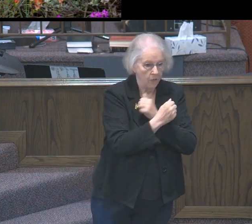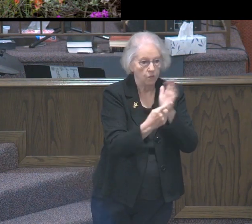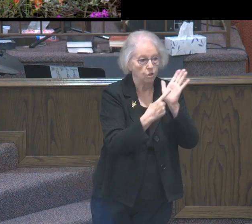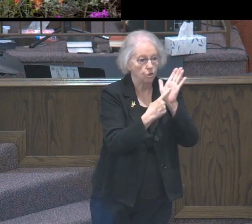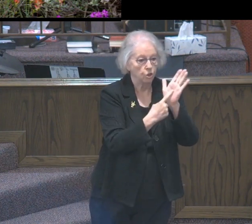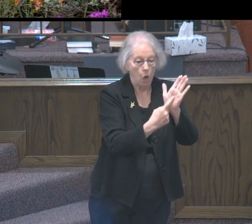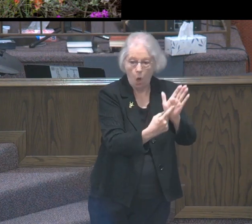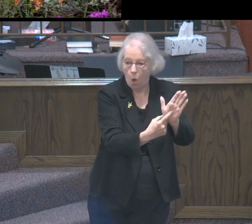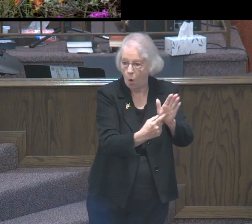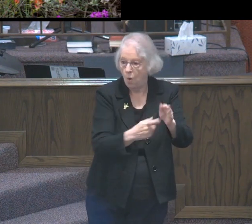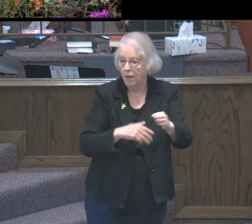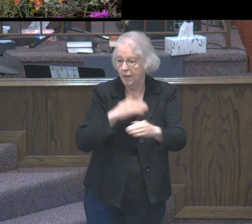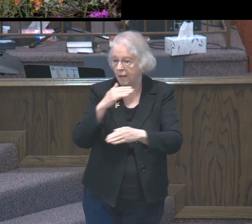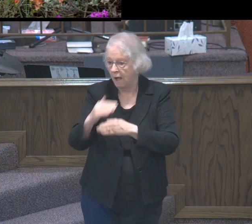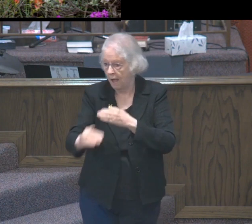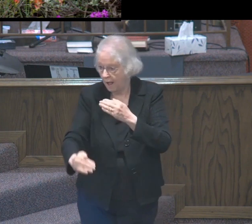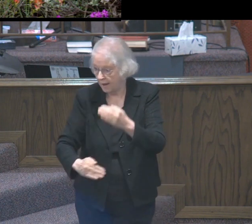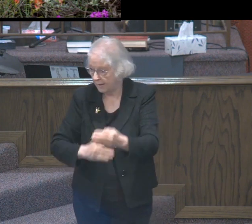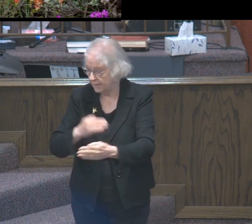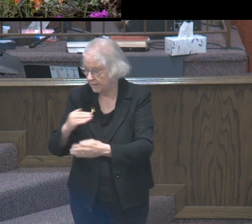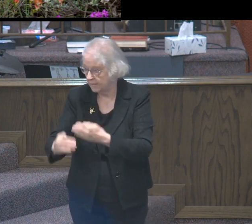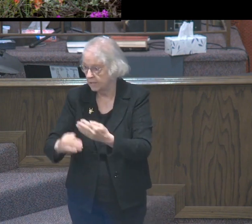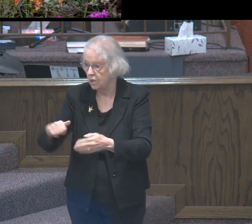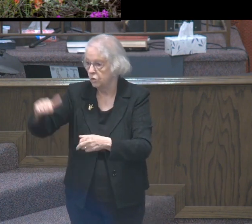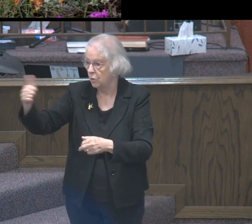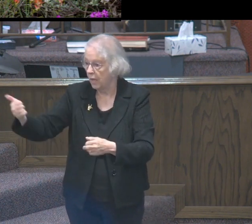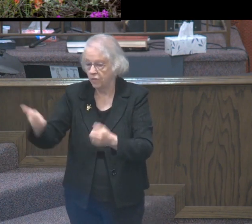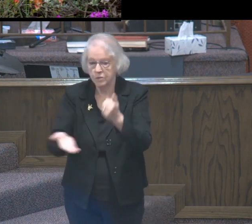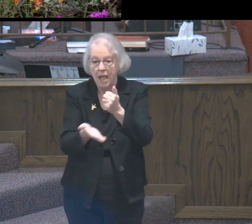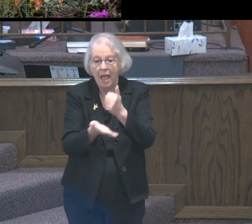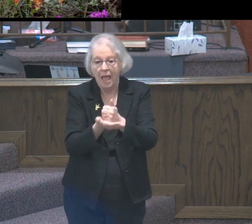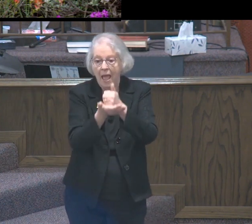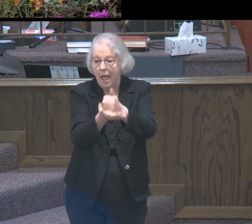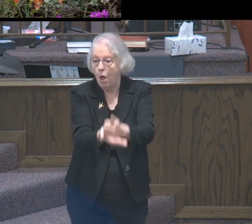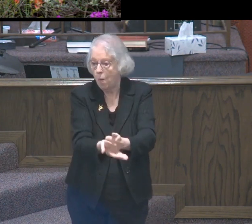when they heard the words, the law,